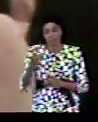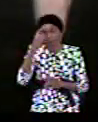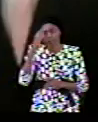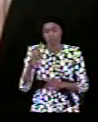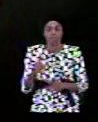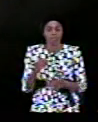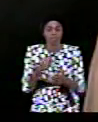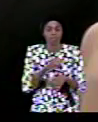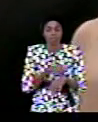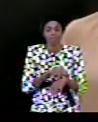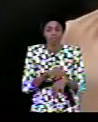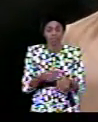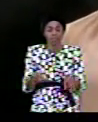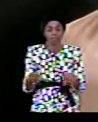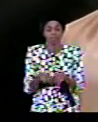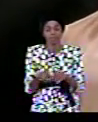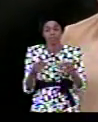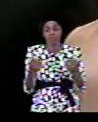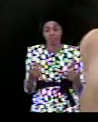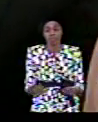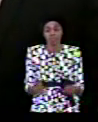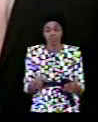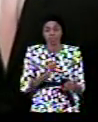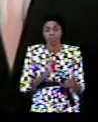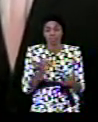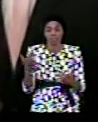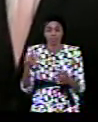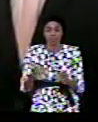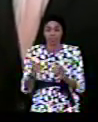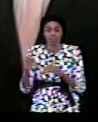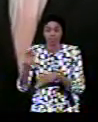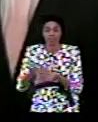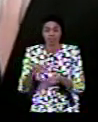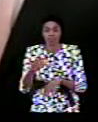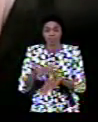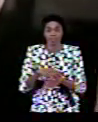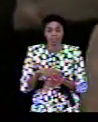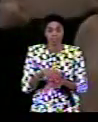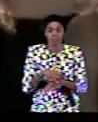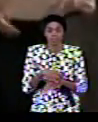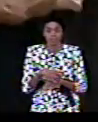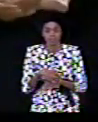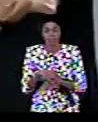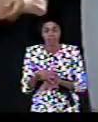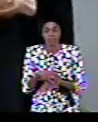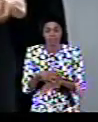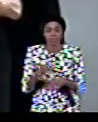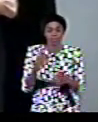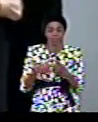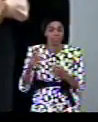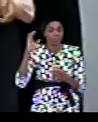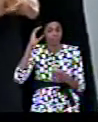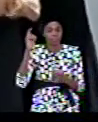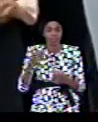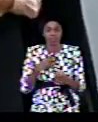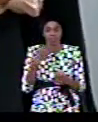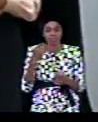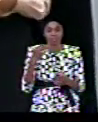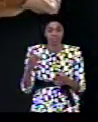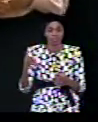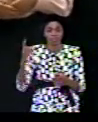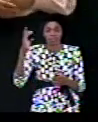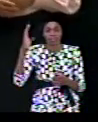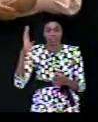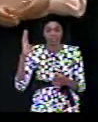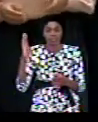time as this, I was placed upon the earth to hear the voice